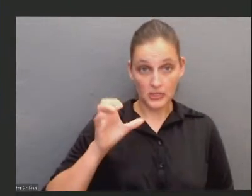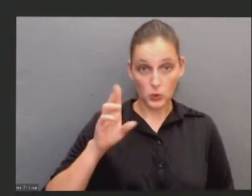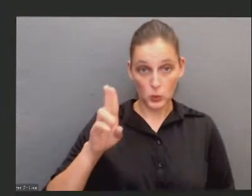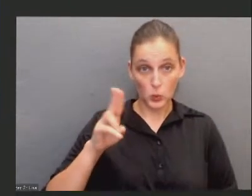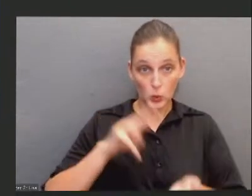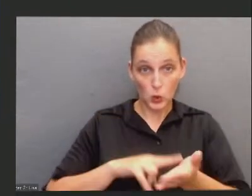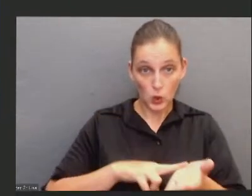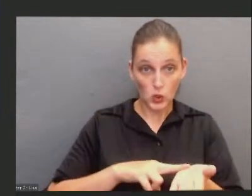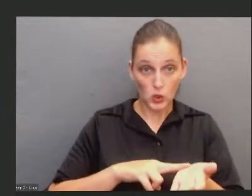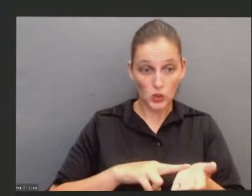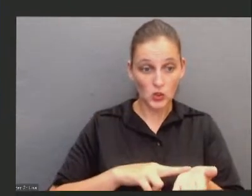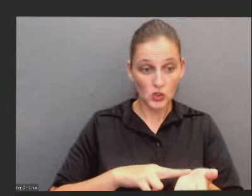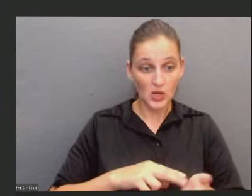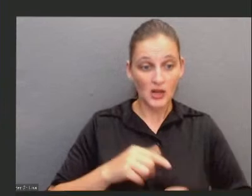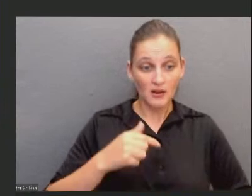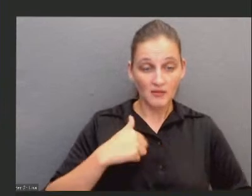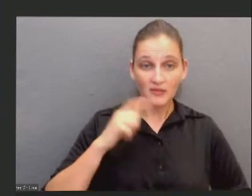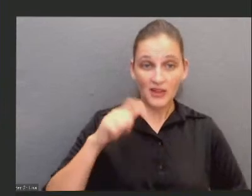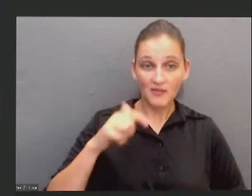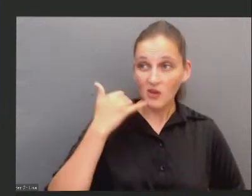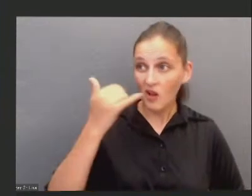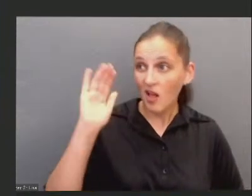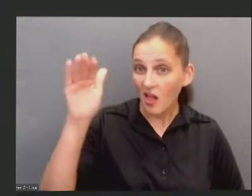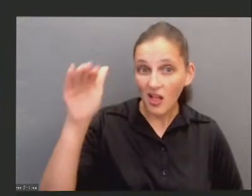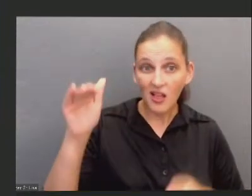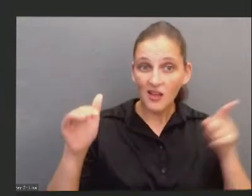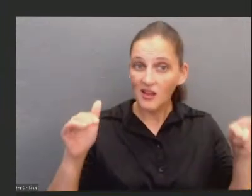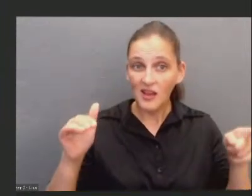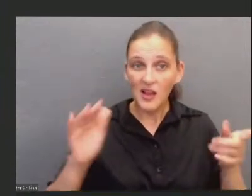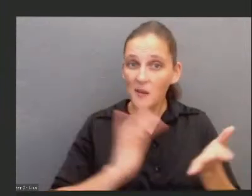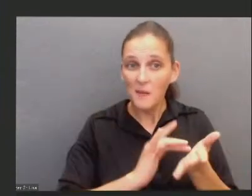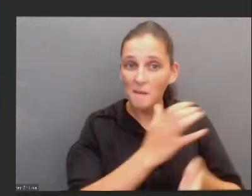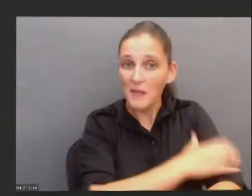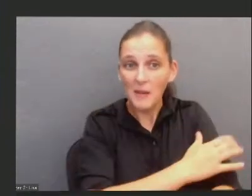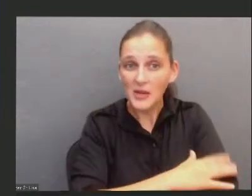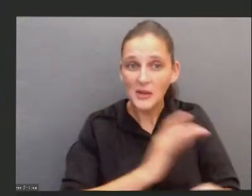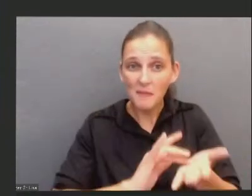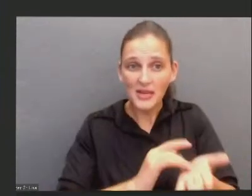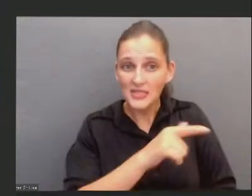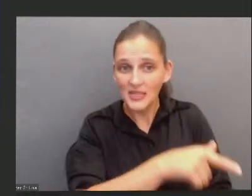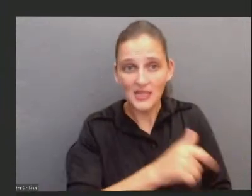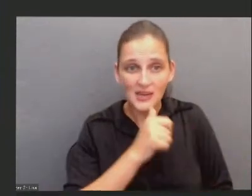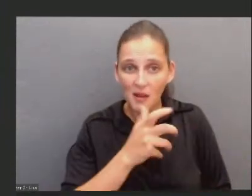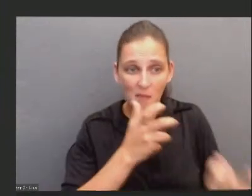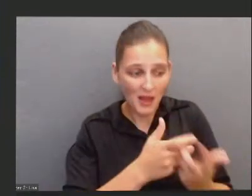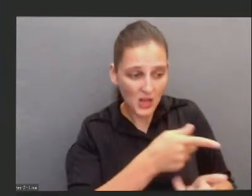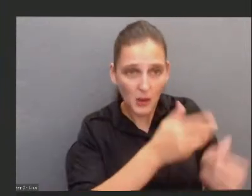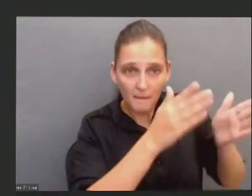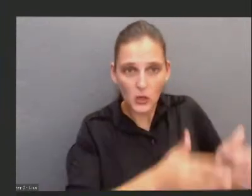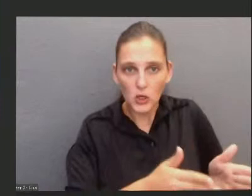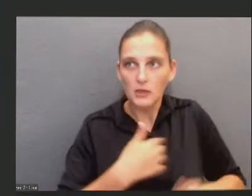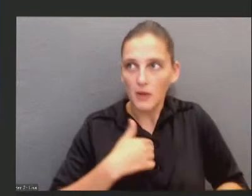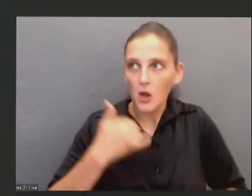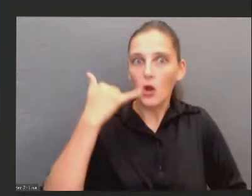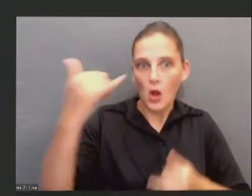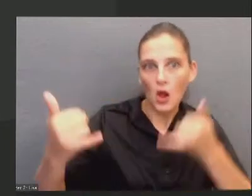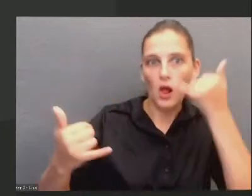because this blood pressure medicine doesn't work on this person or whatever, and only to find out that